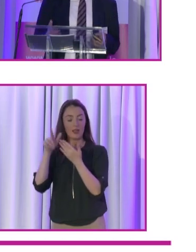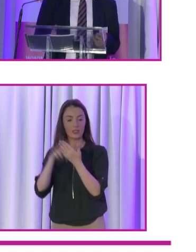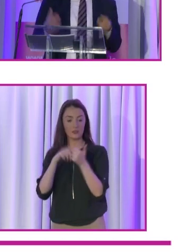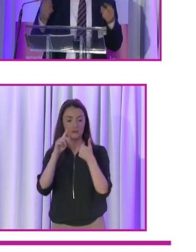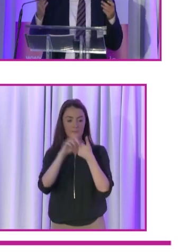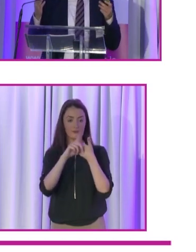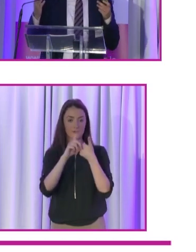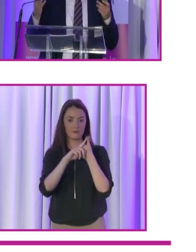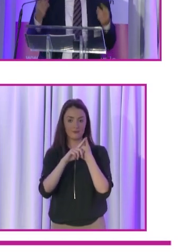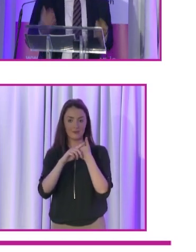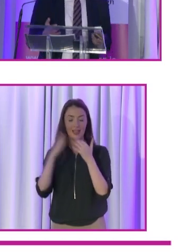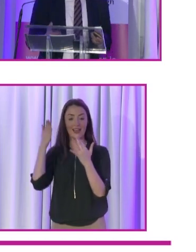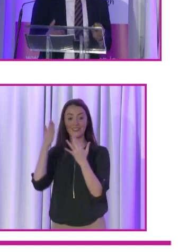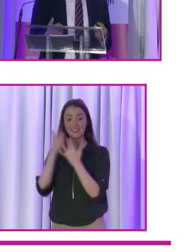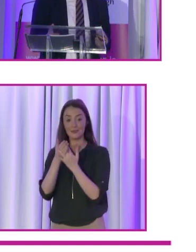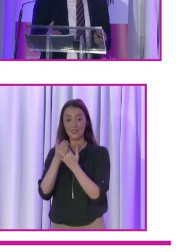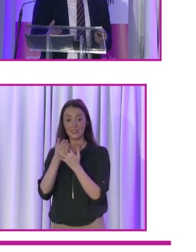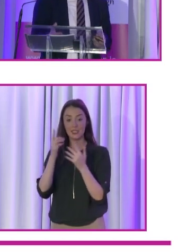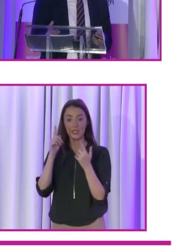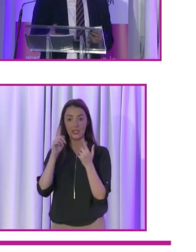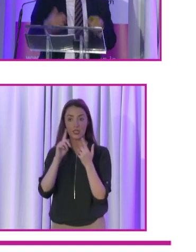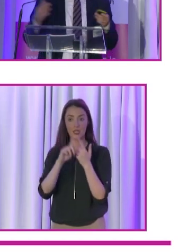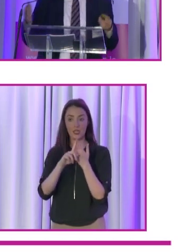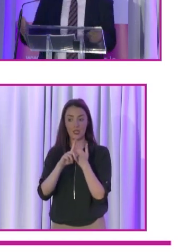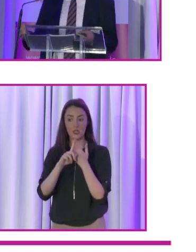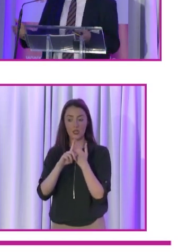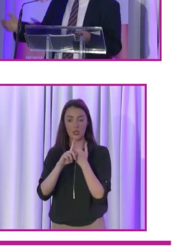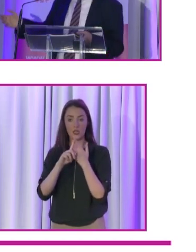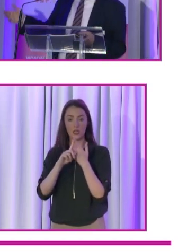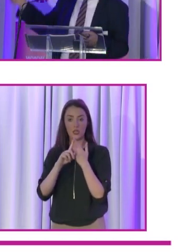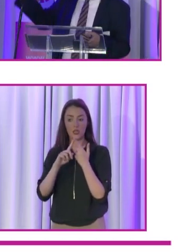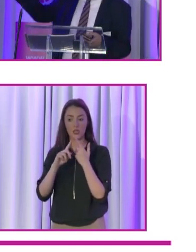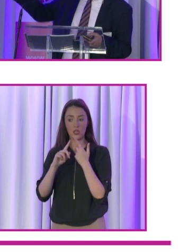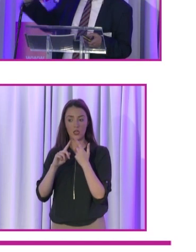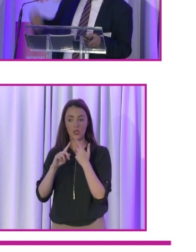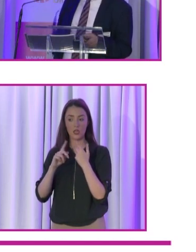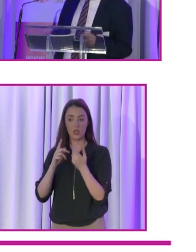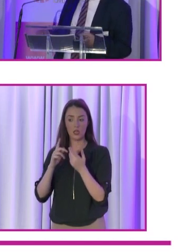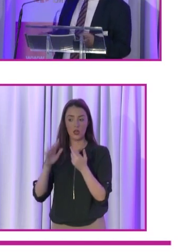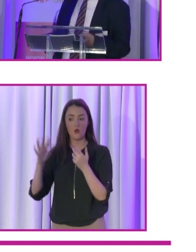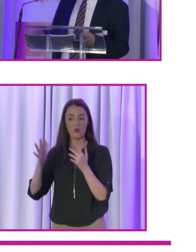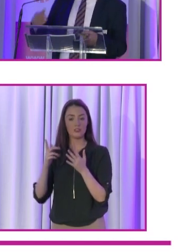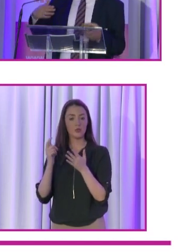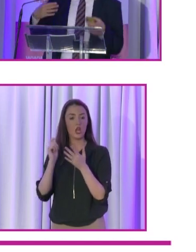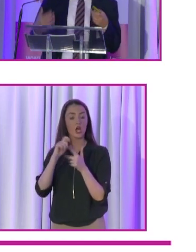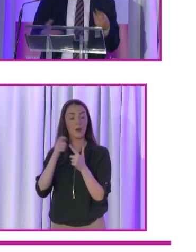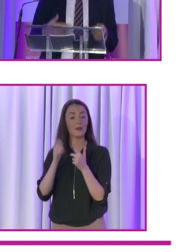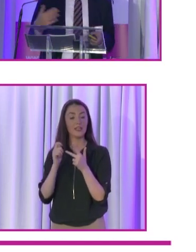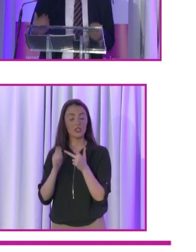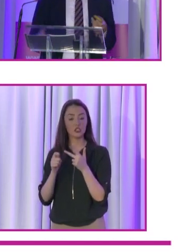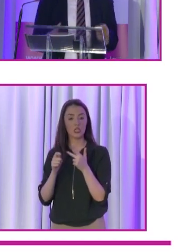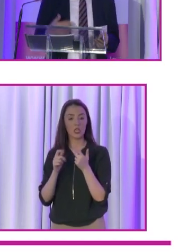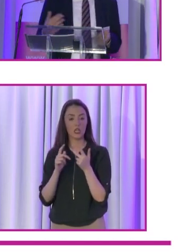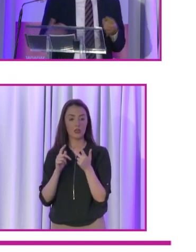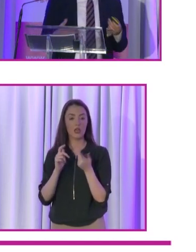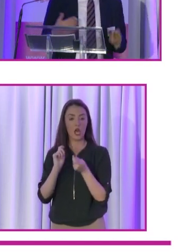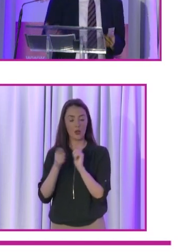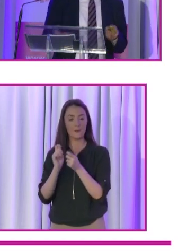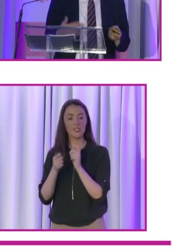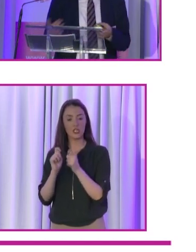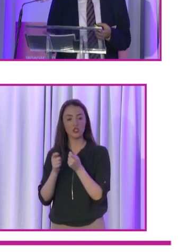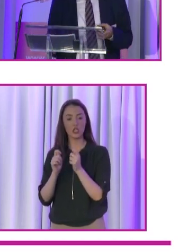One is accessibility, another one is reasonable accommodation, which in most of cases relate to those alternative